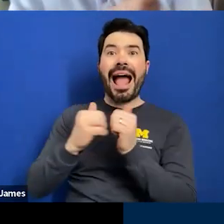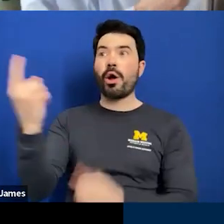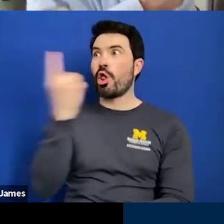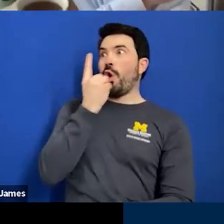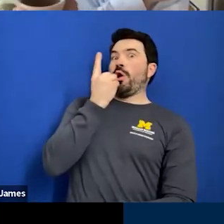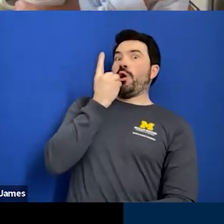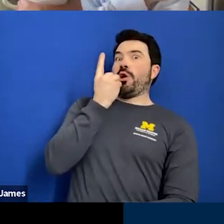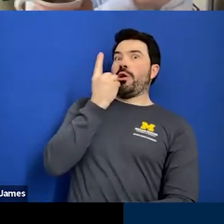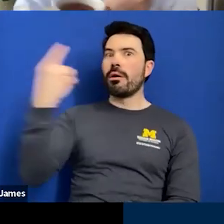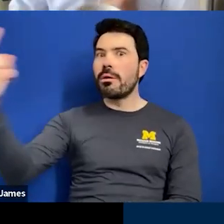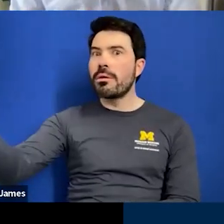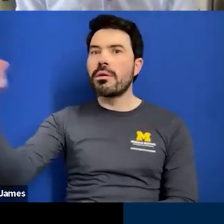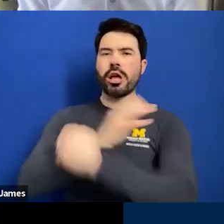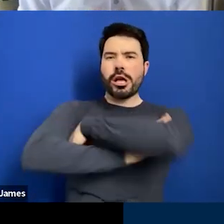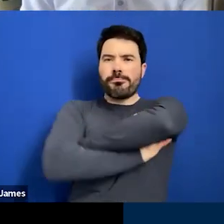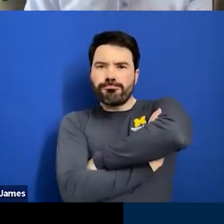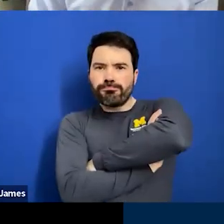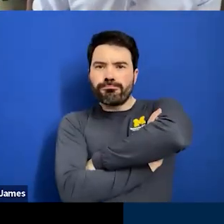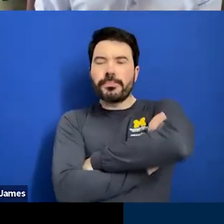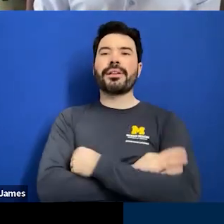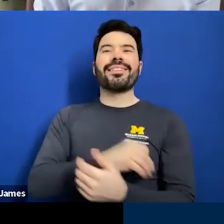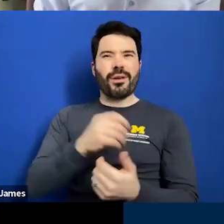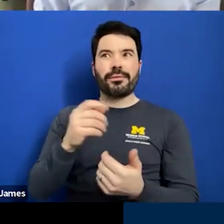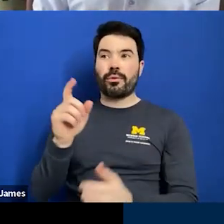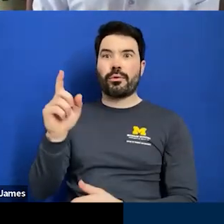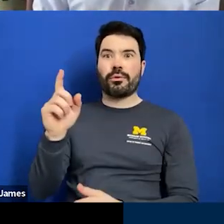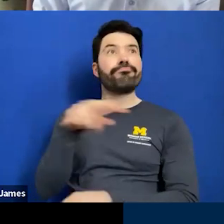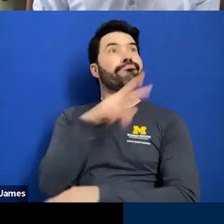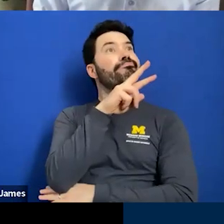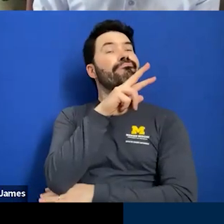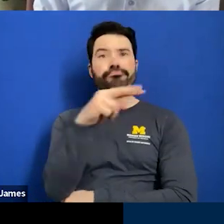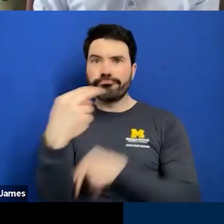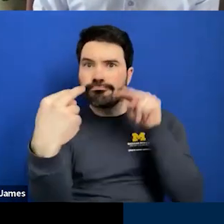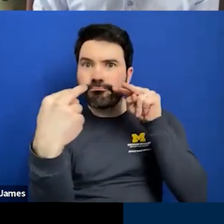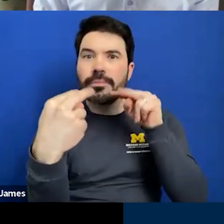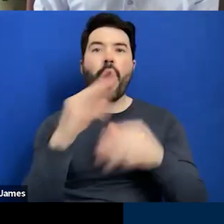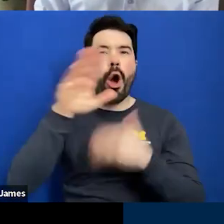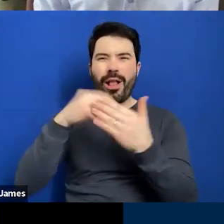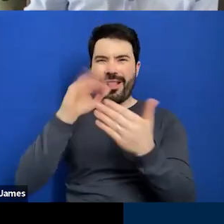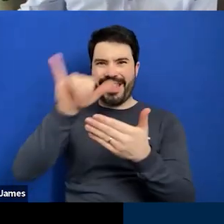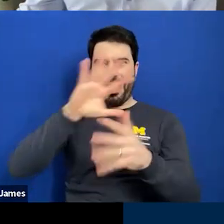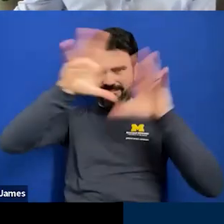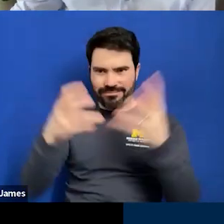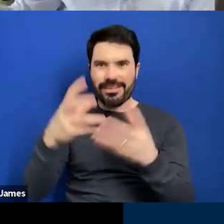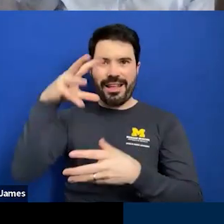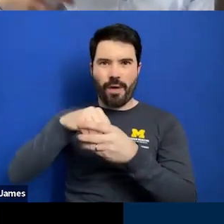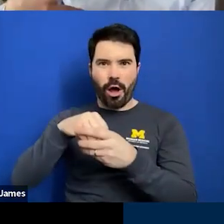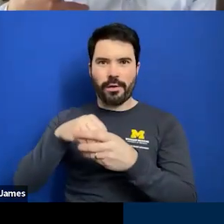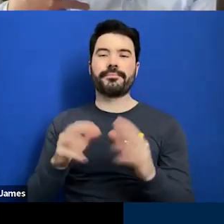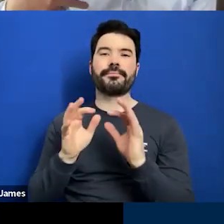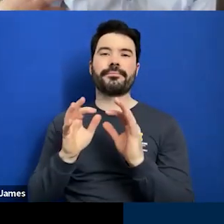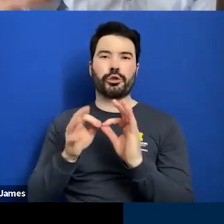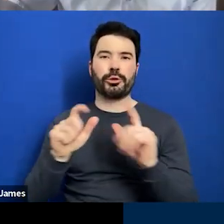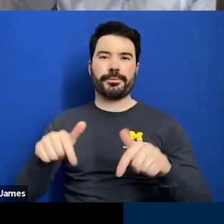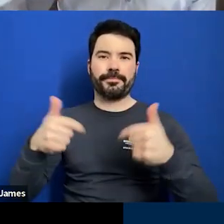to you. Are they folding their arms up? Where they're looking. All of those, you have to incorporate that. And to figure out what people